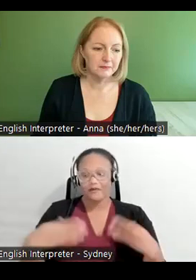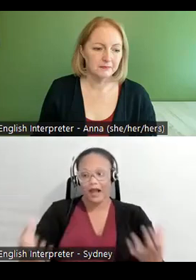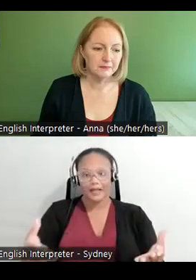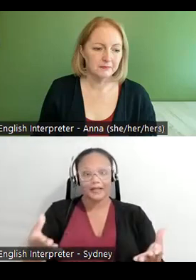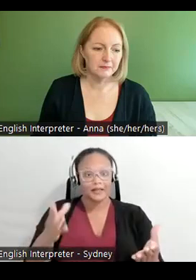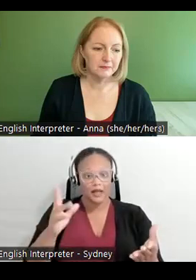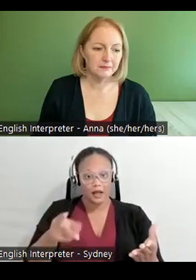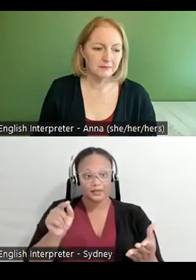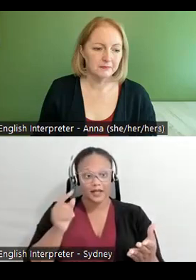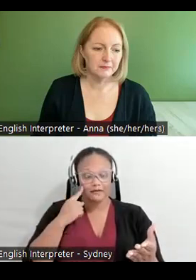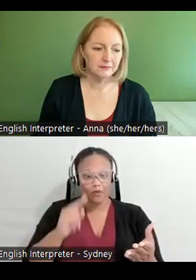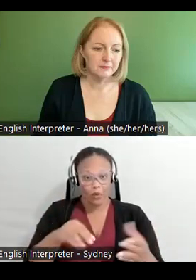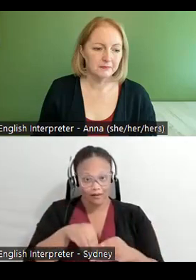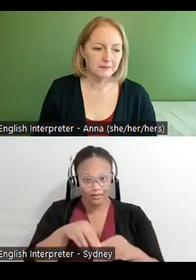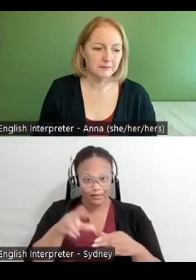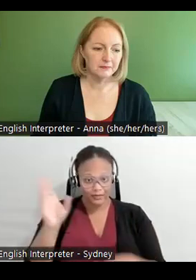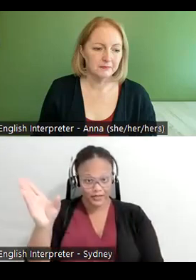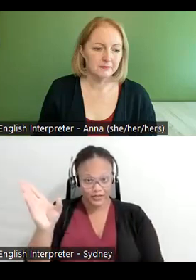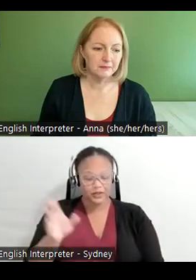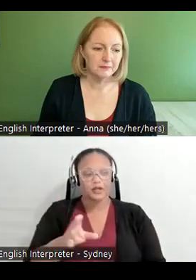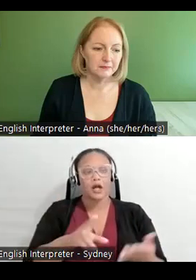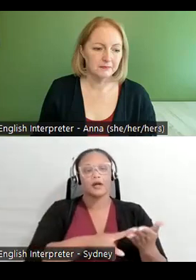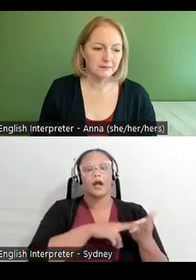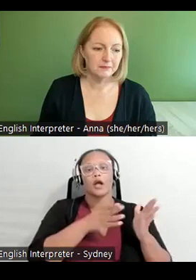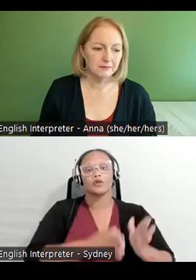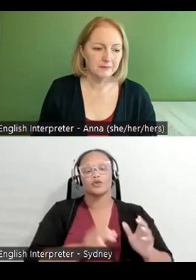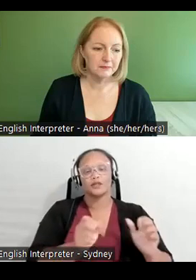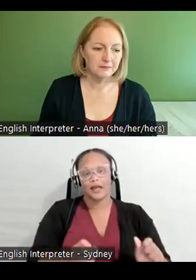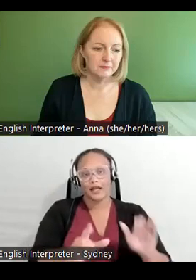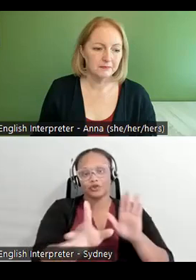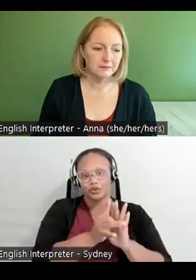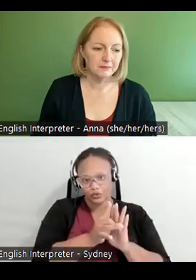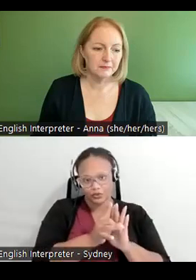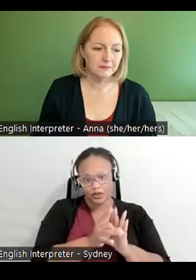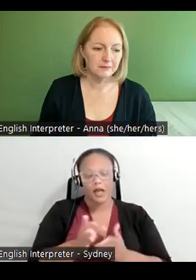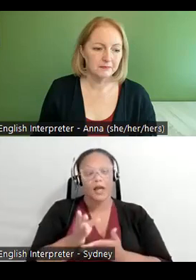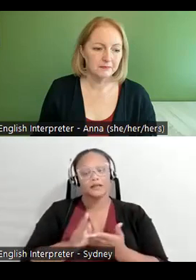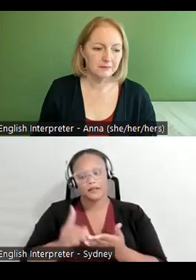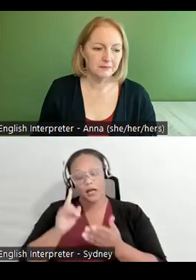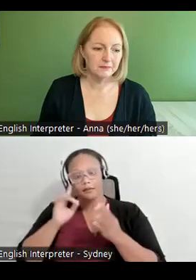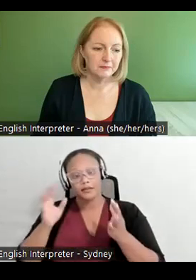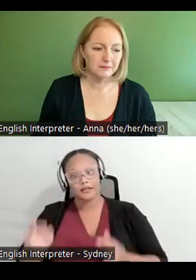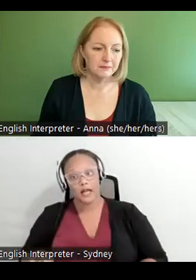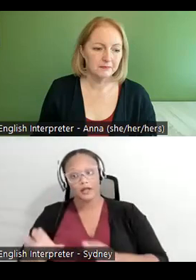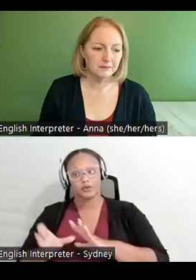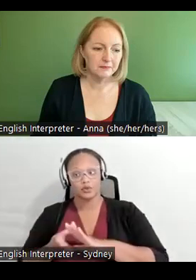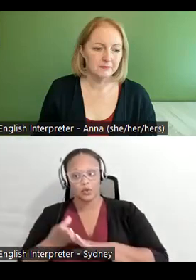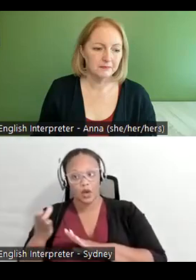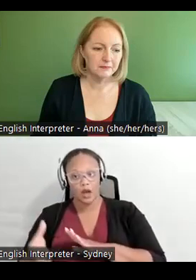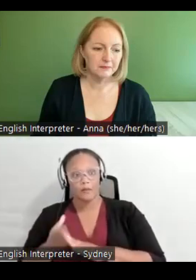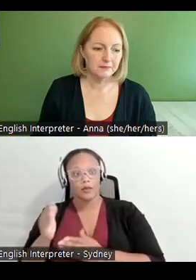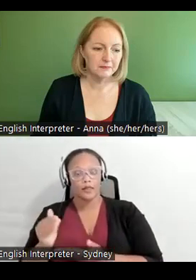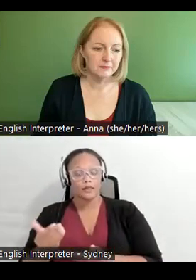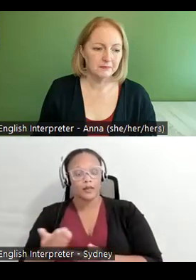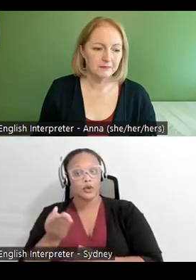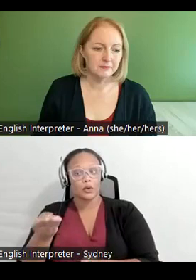presentation, contractors could choose, and there is some that had chosen to be able to operate those new awardee